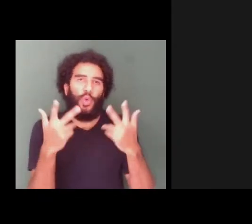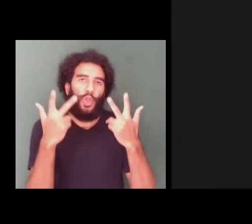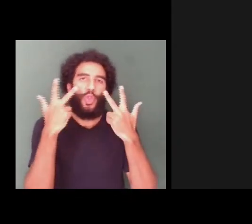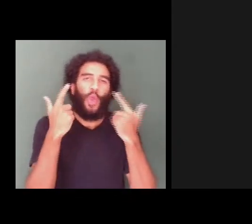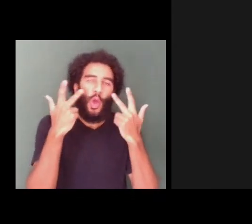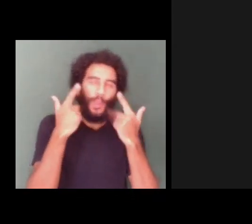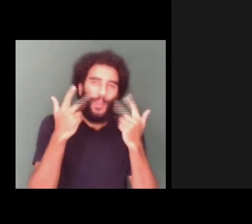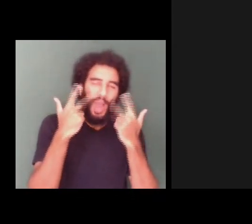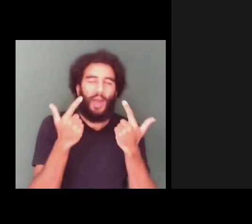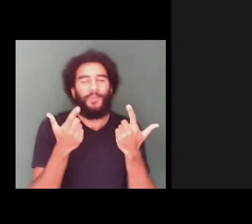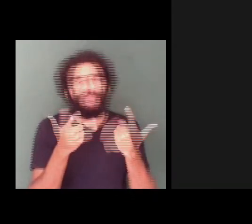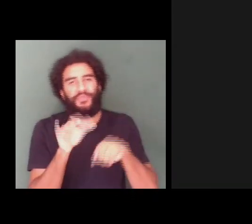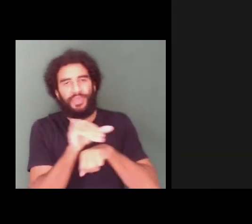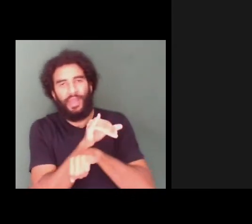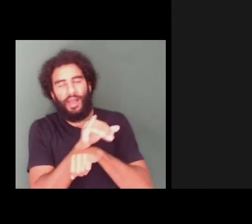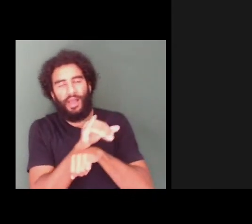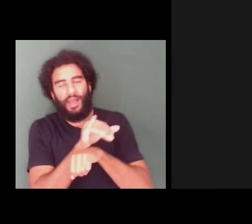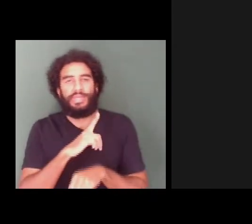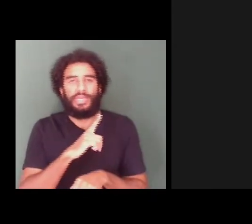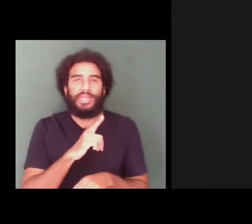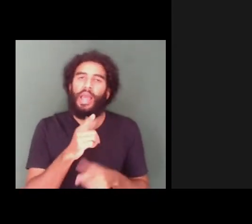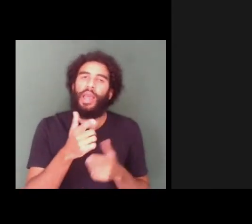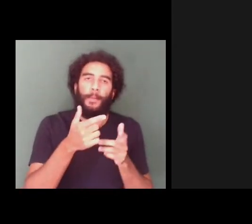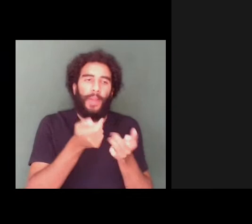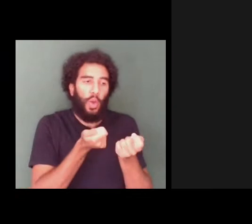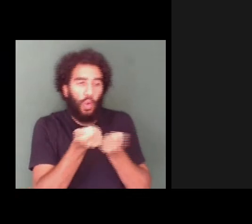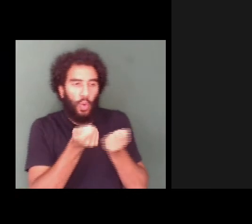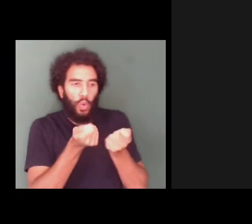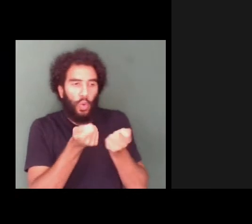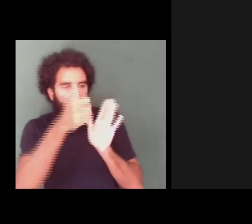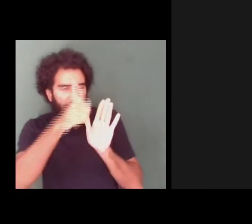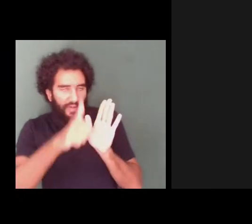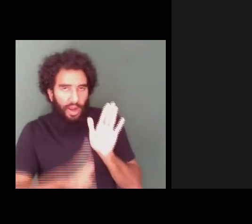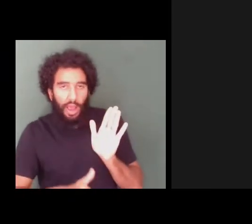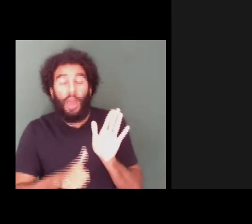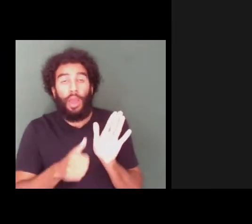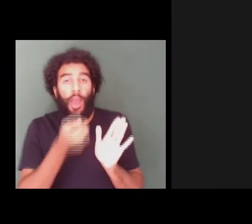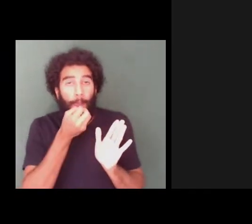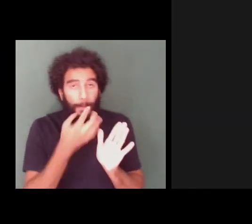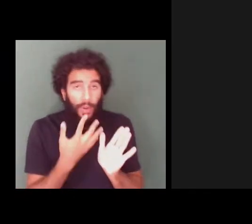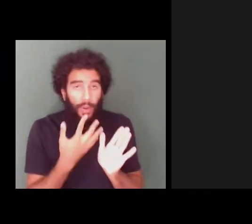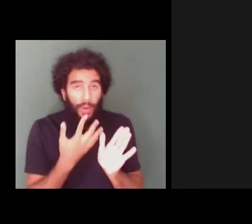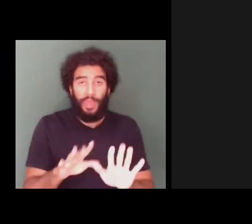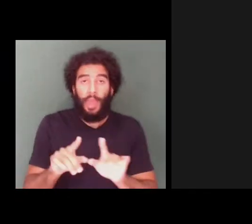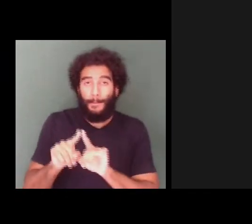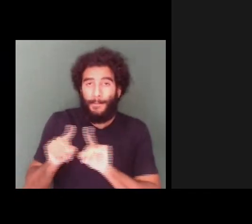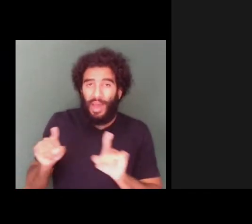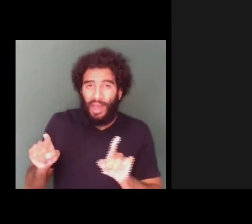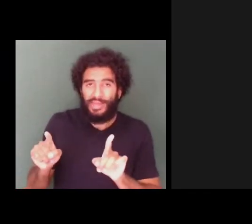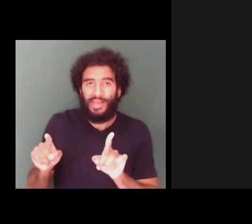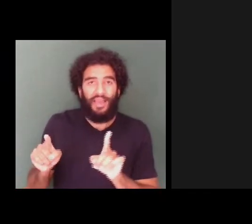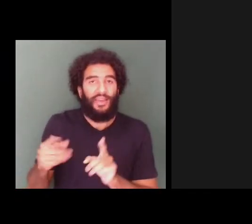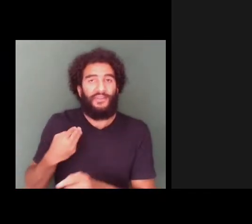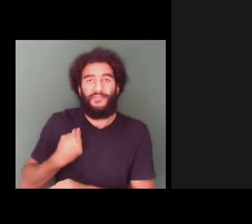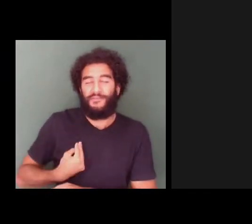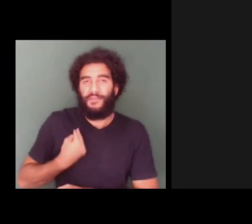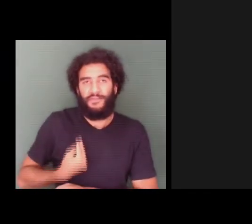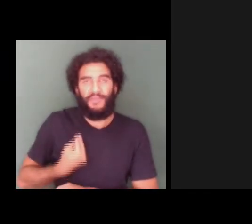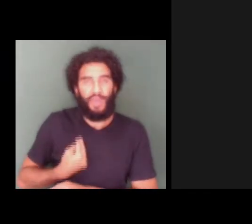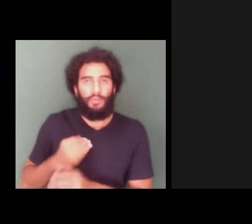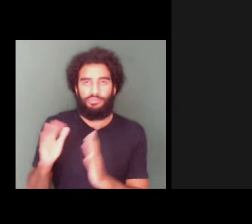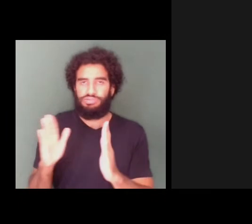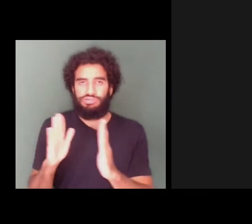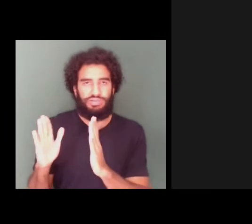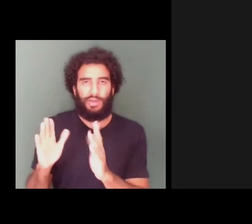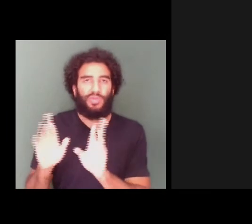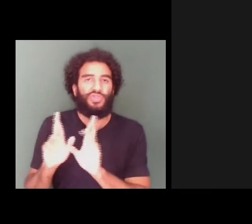or moments that we determine as normal, and the instruments that we have for this monitoring are very